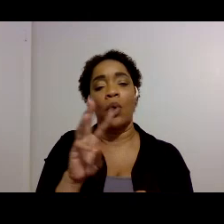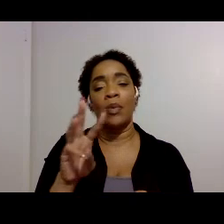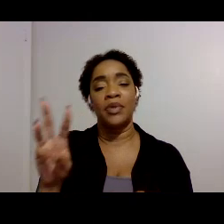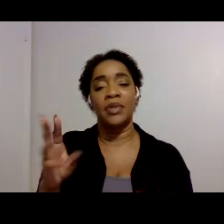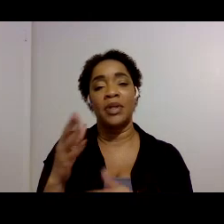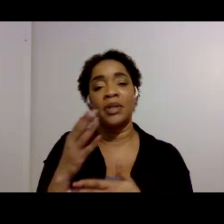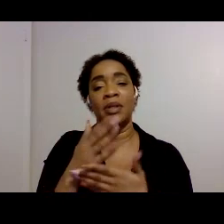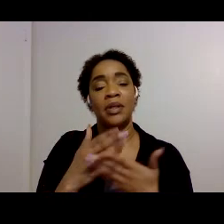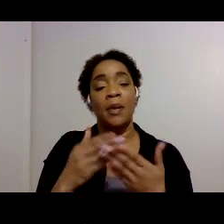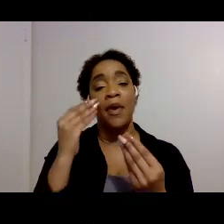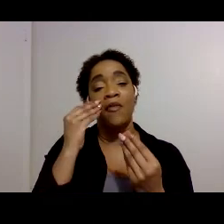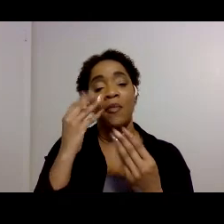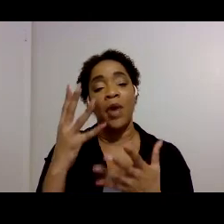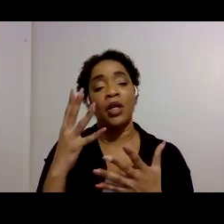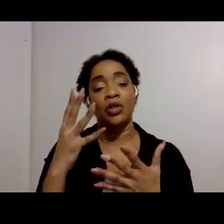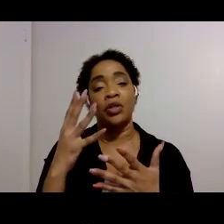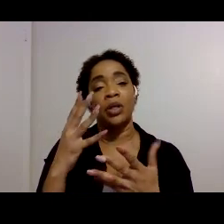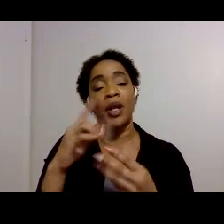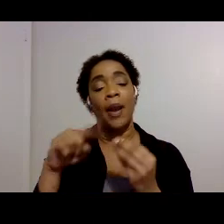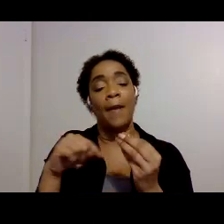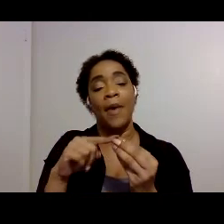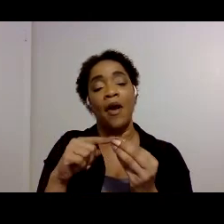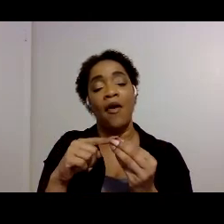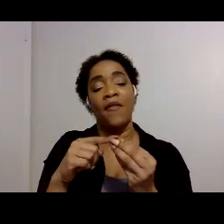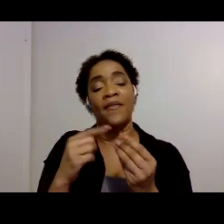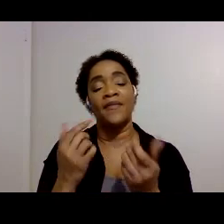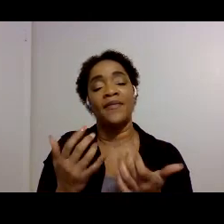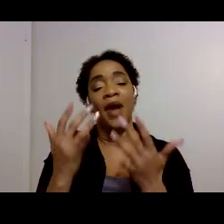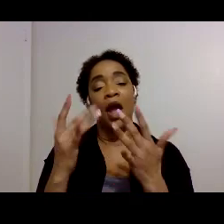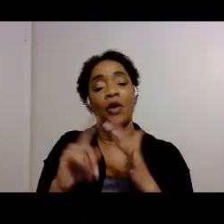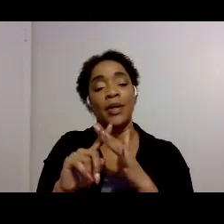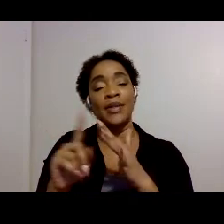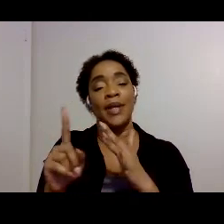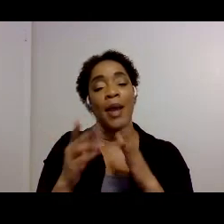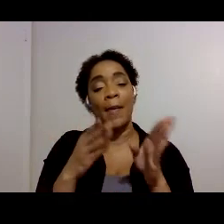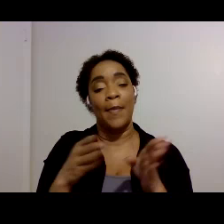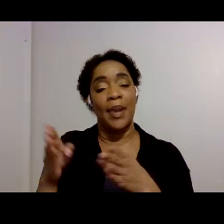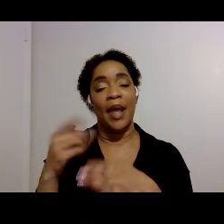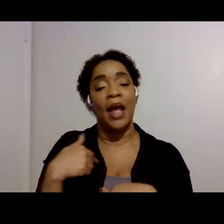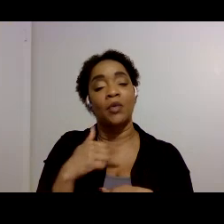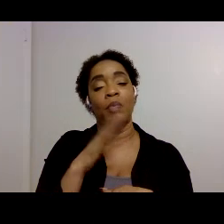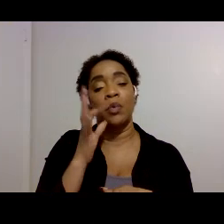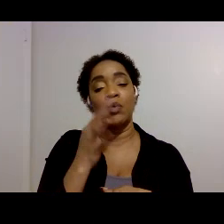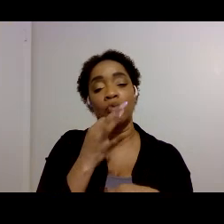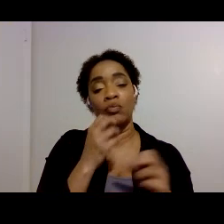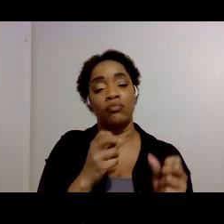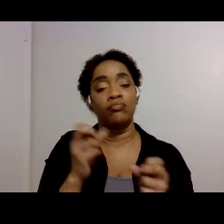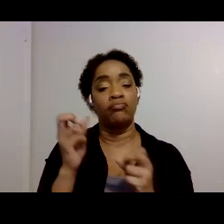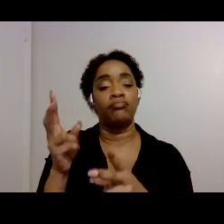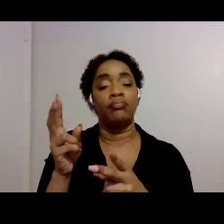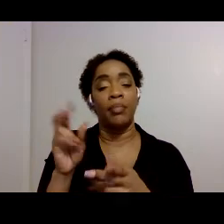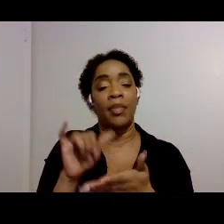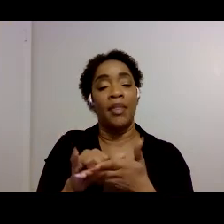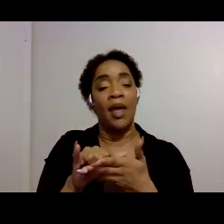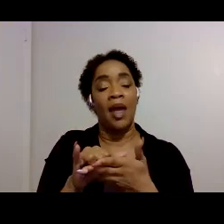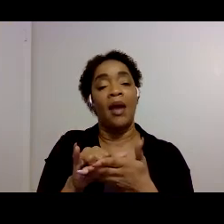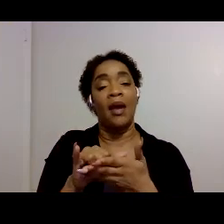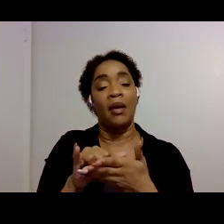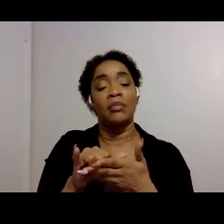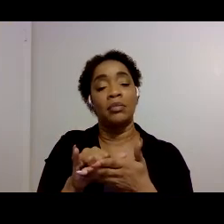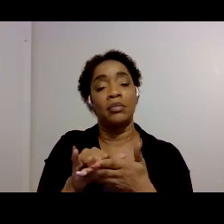information on fire escape plans. So we'll get that information up and to be an accessory to the